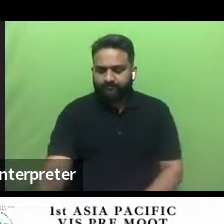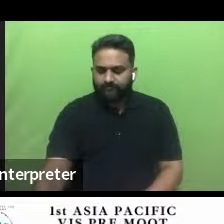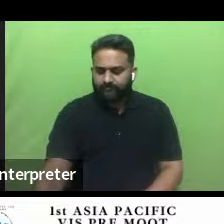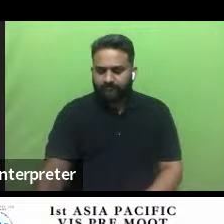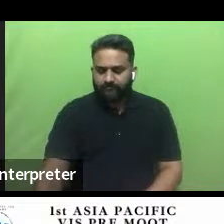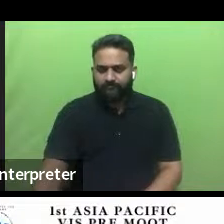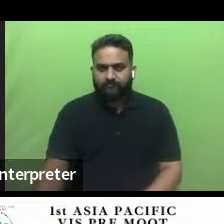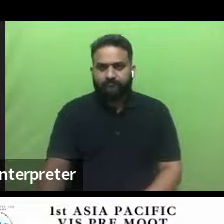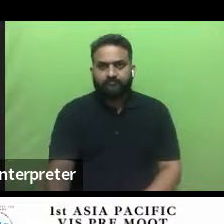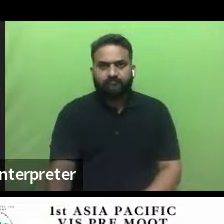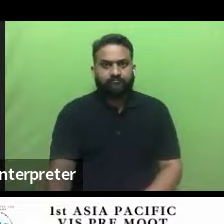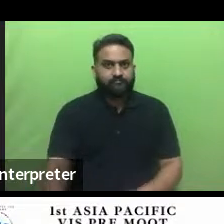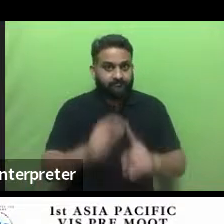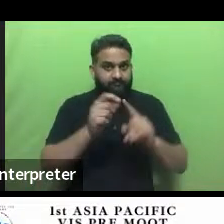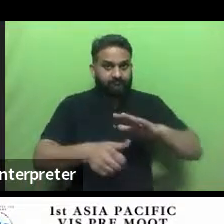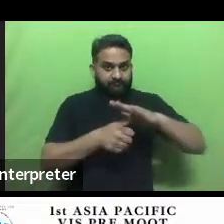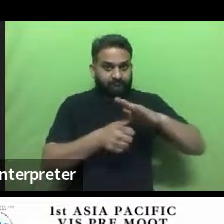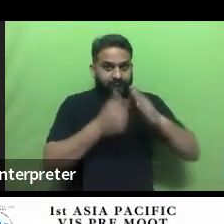Madam President.